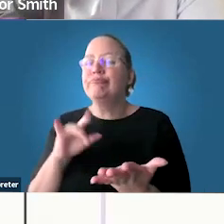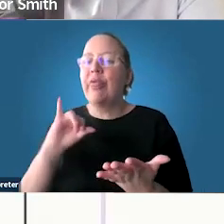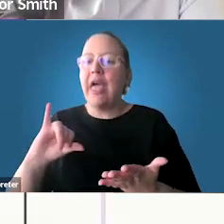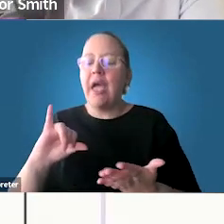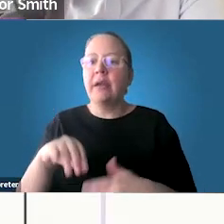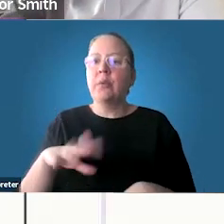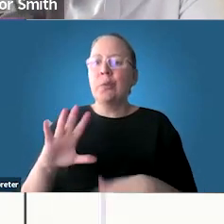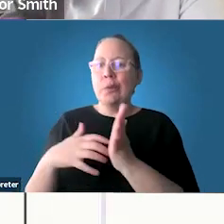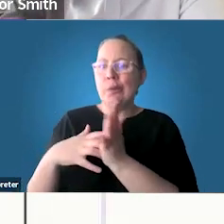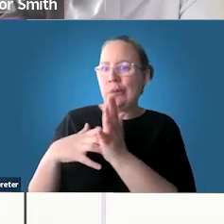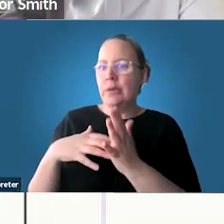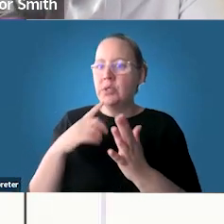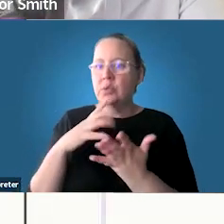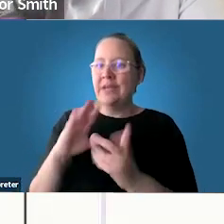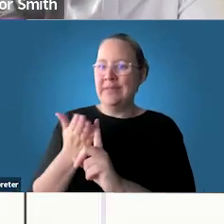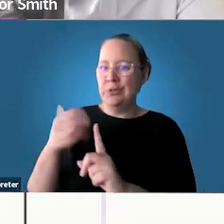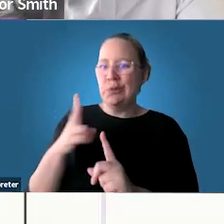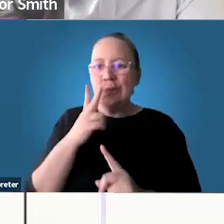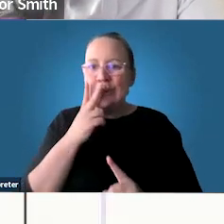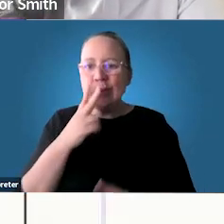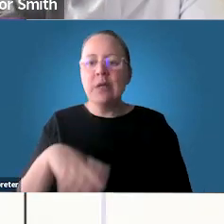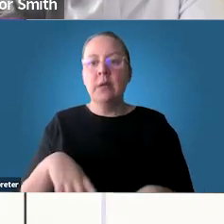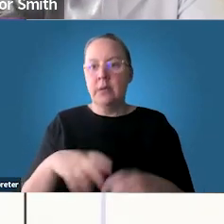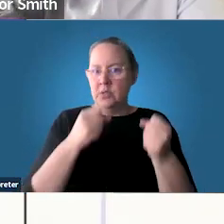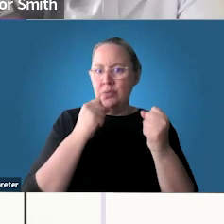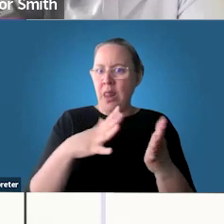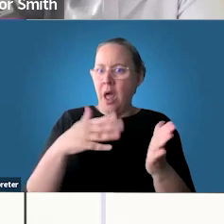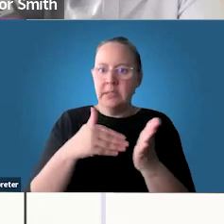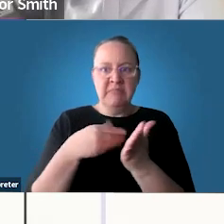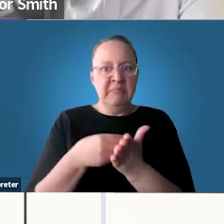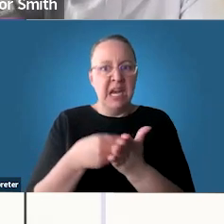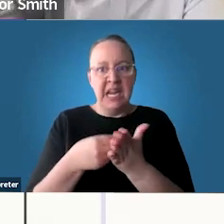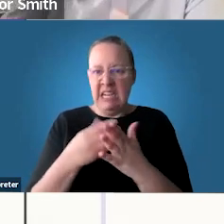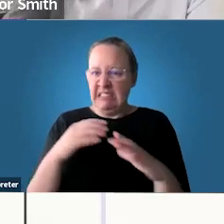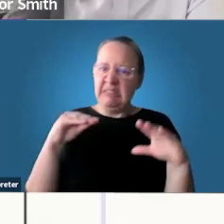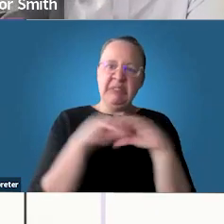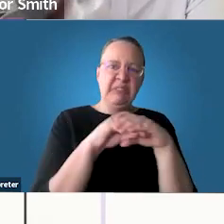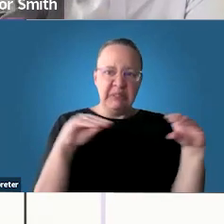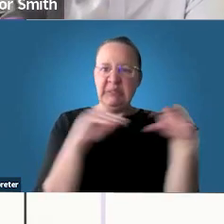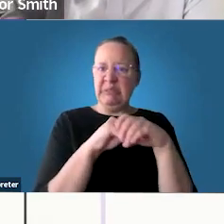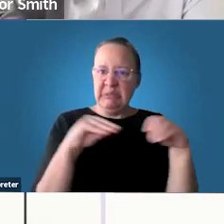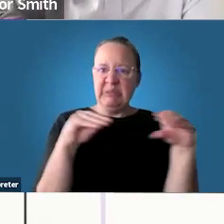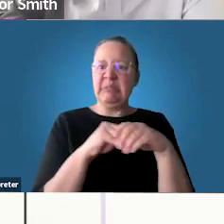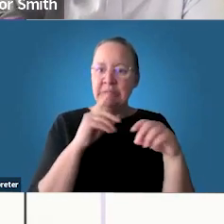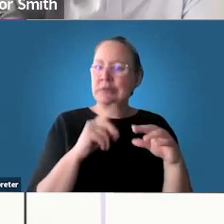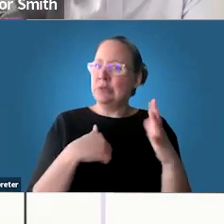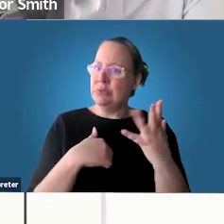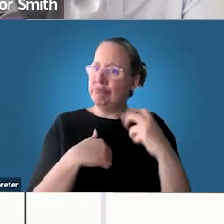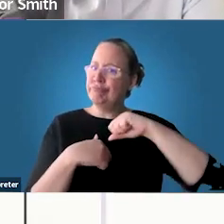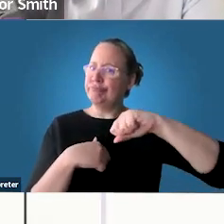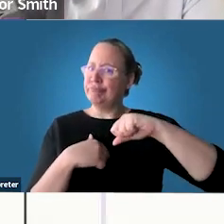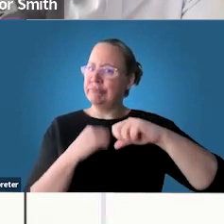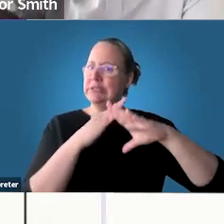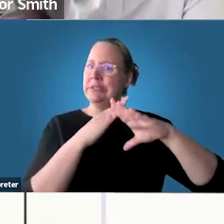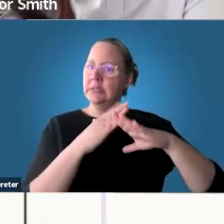in this shift, investing hundreds of millions of dollars in the fight against big tobacco, not just in policy, but in narrative and cultural